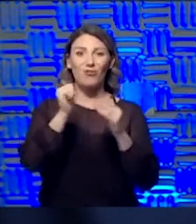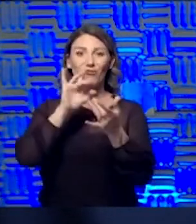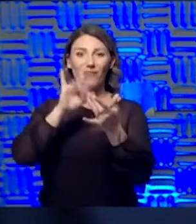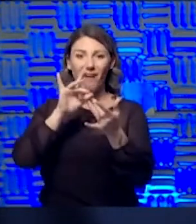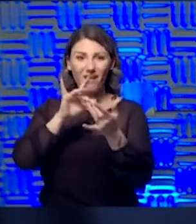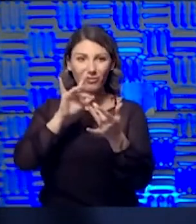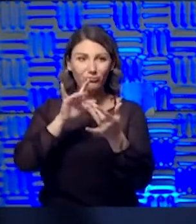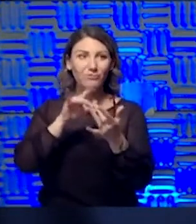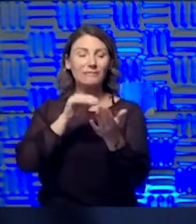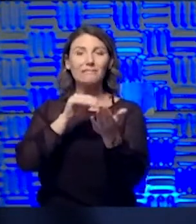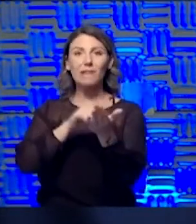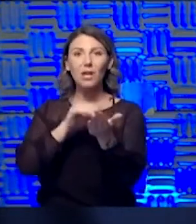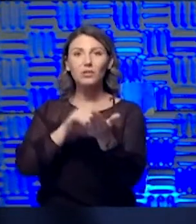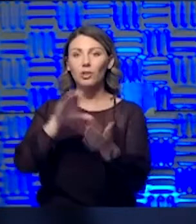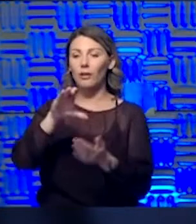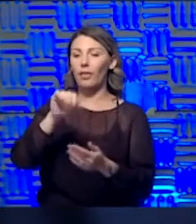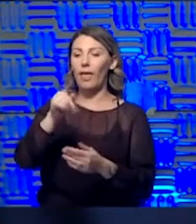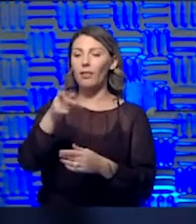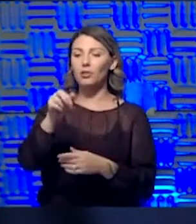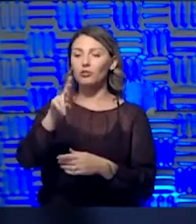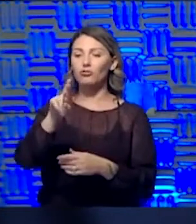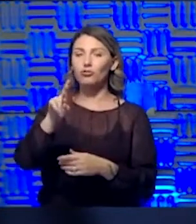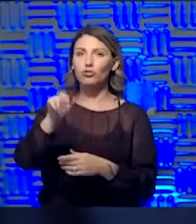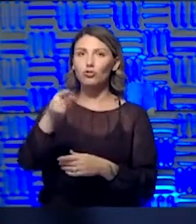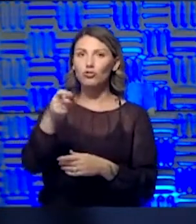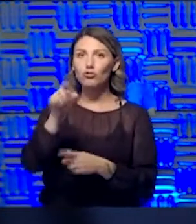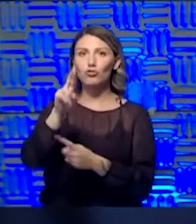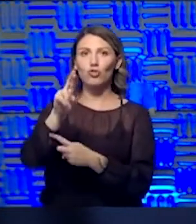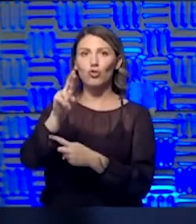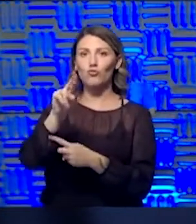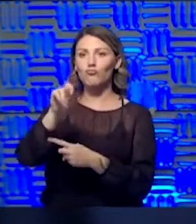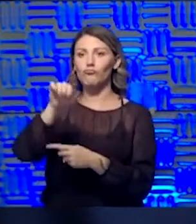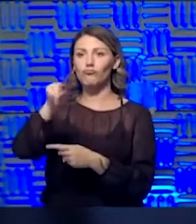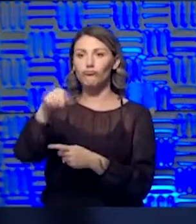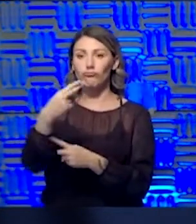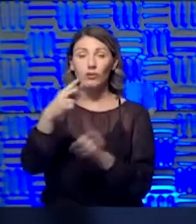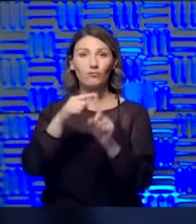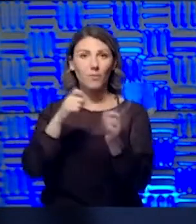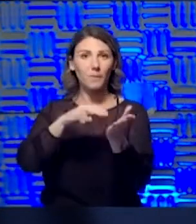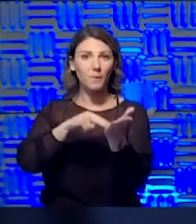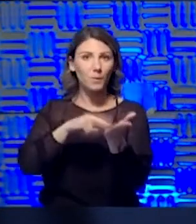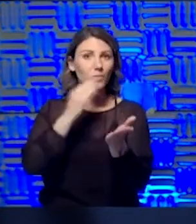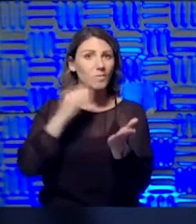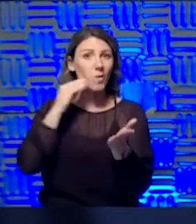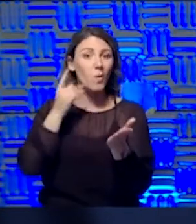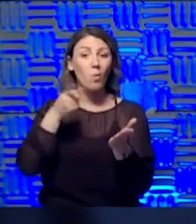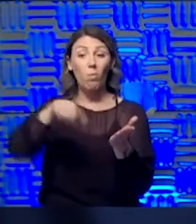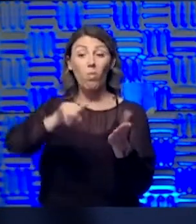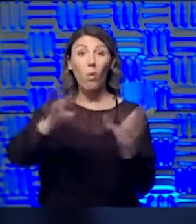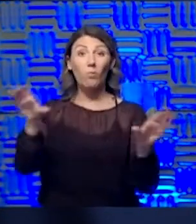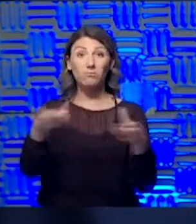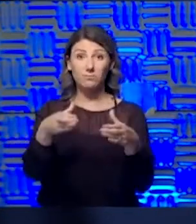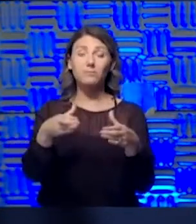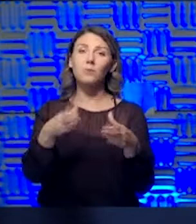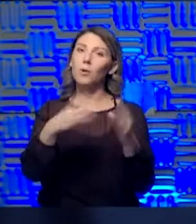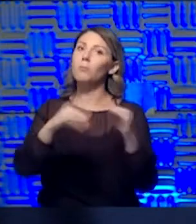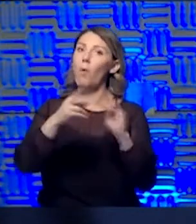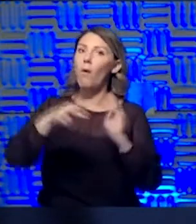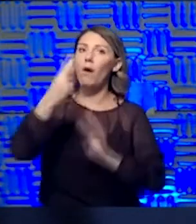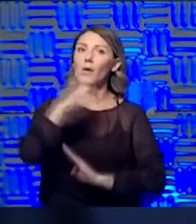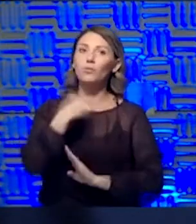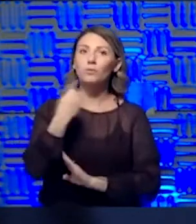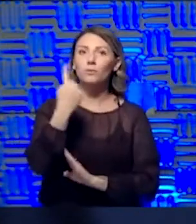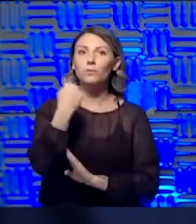Rich on Friday for the nursing homes. We know that those populations are generally going to be our most at-risk populations for